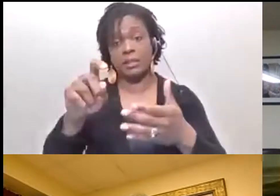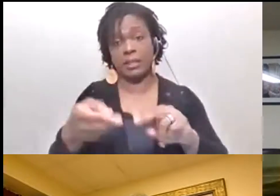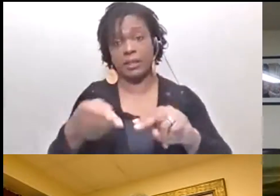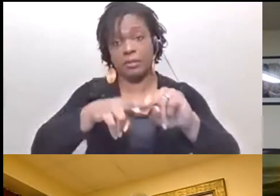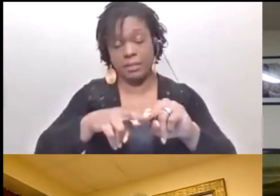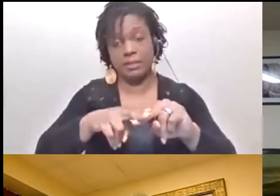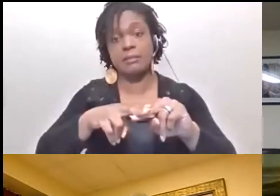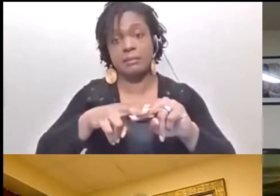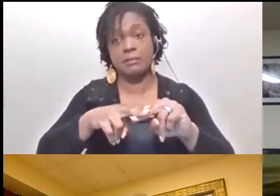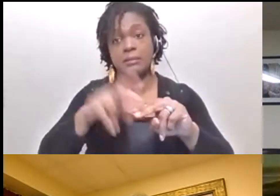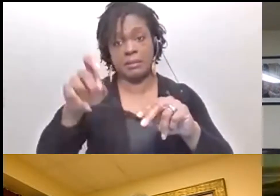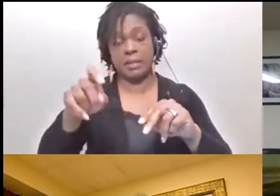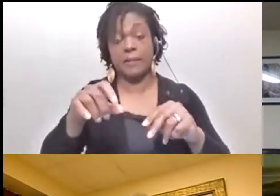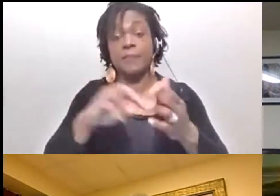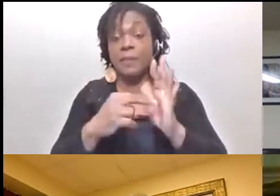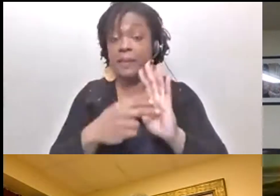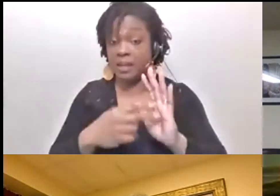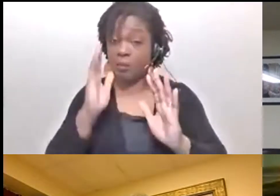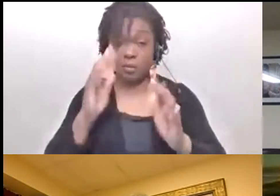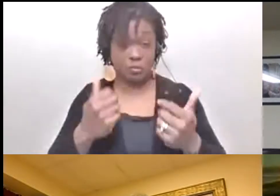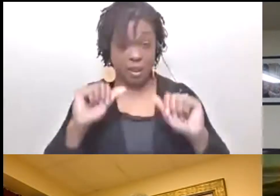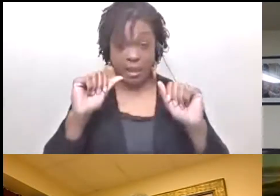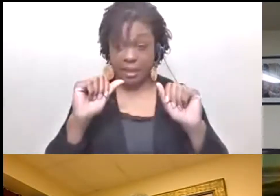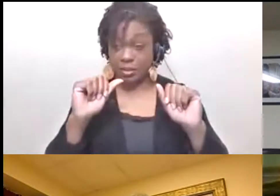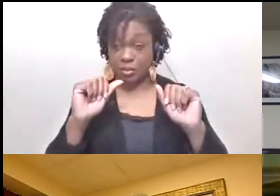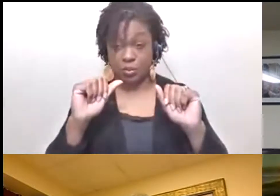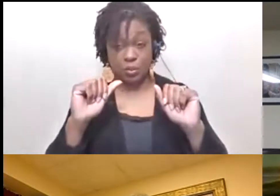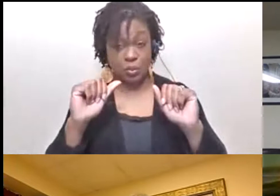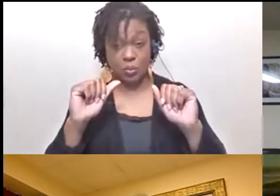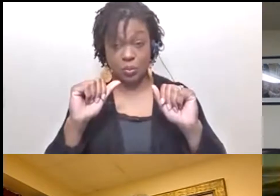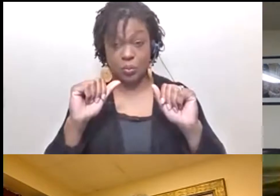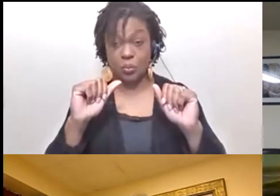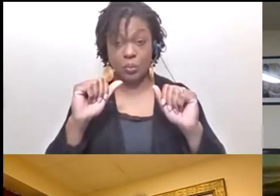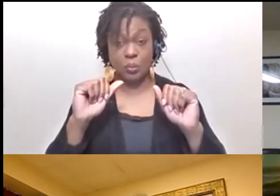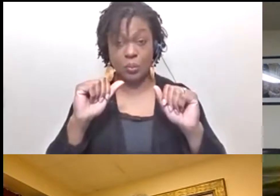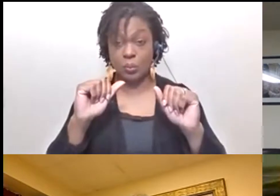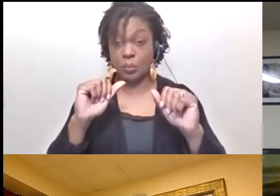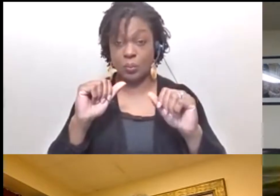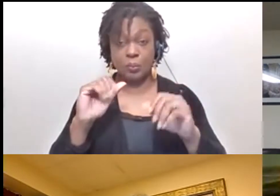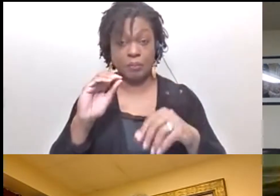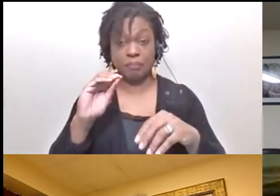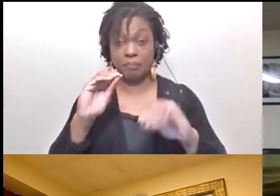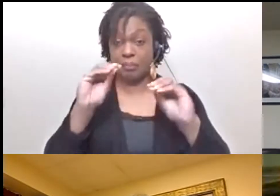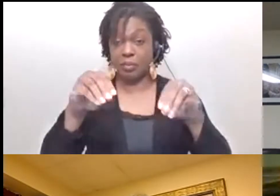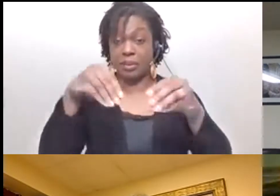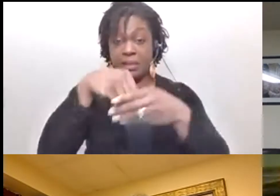everywhere, is this something that you're going to try to get into the legislation soon?